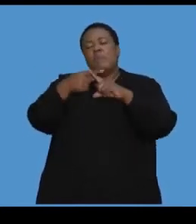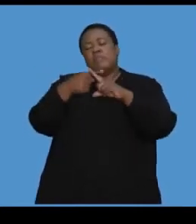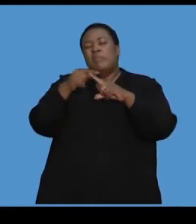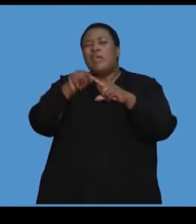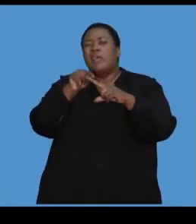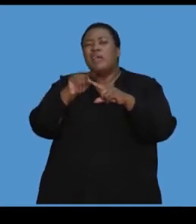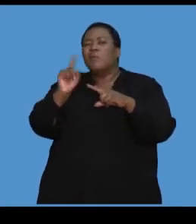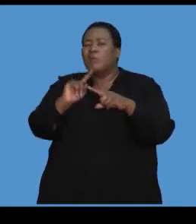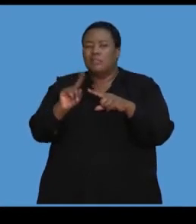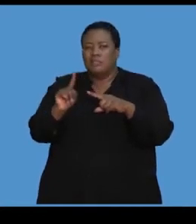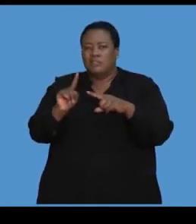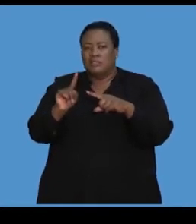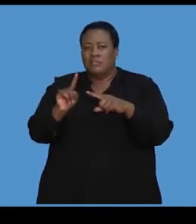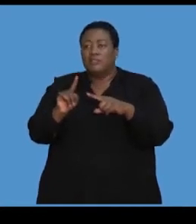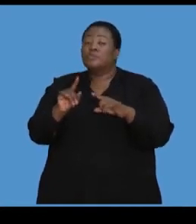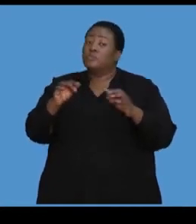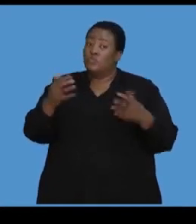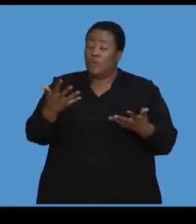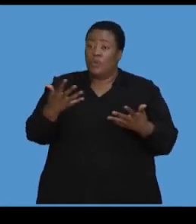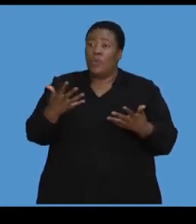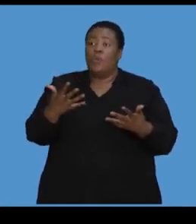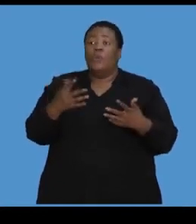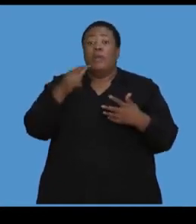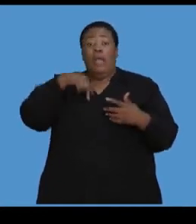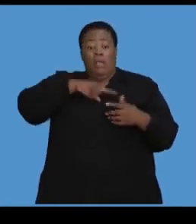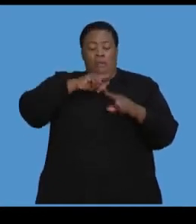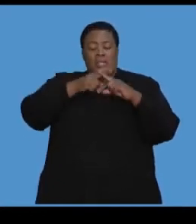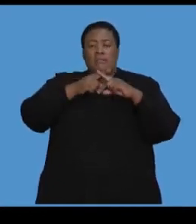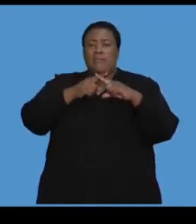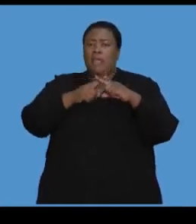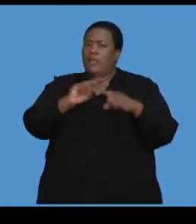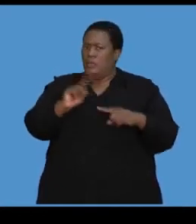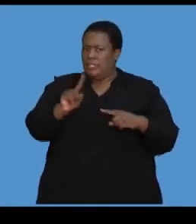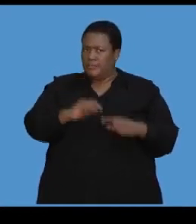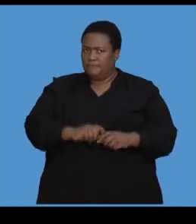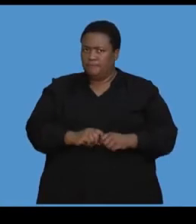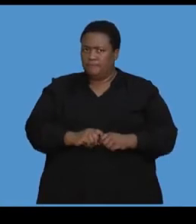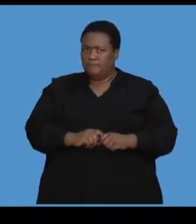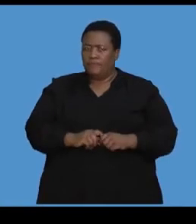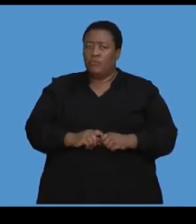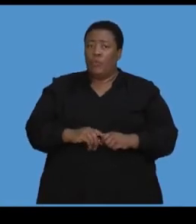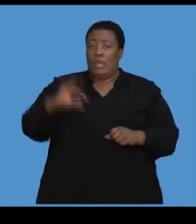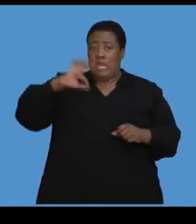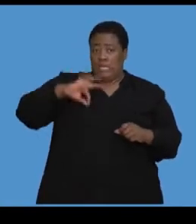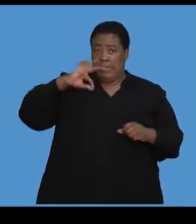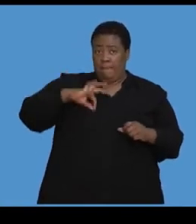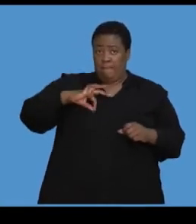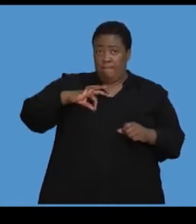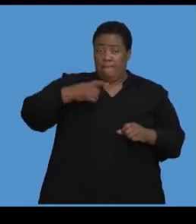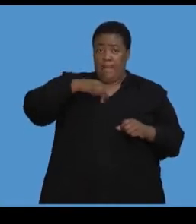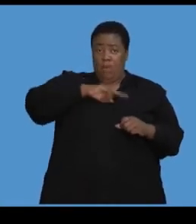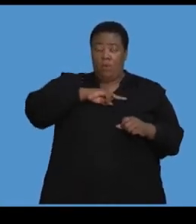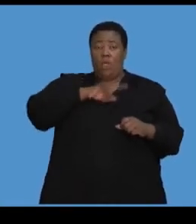there? Right, so guys, our multiplier, it's our income y